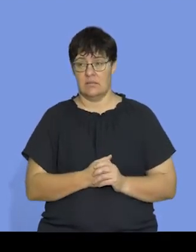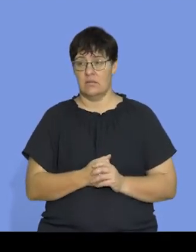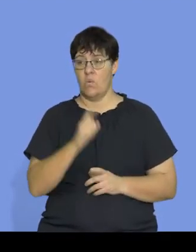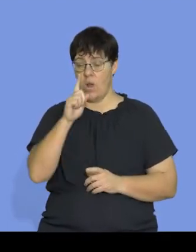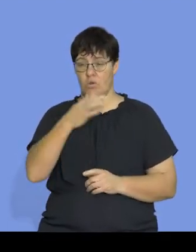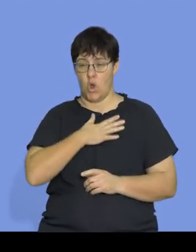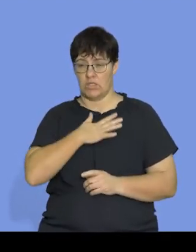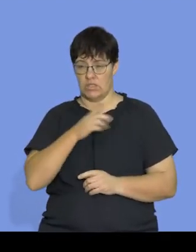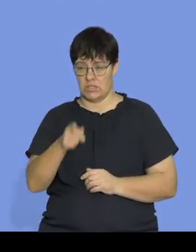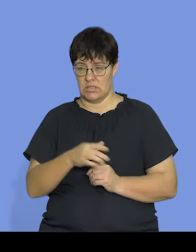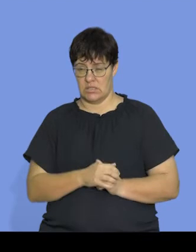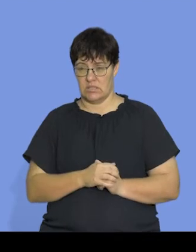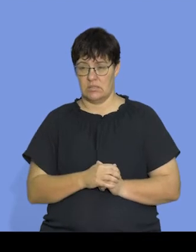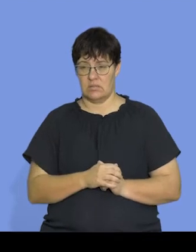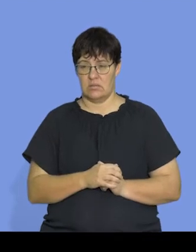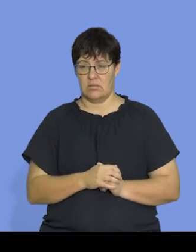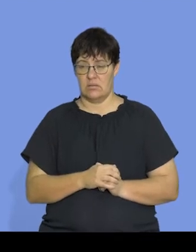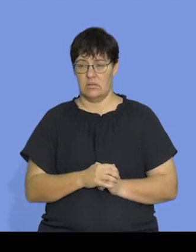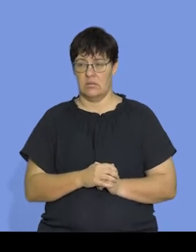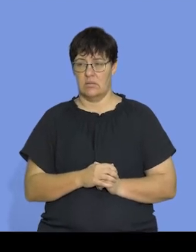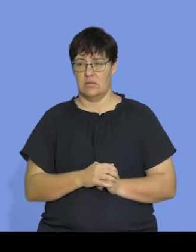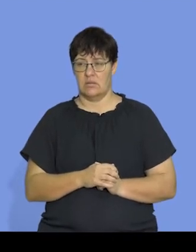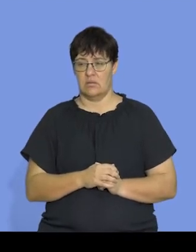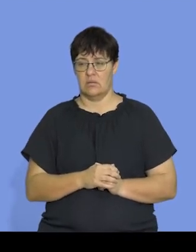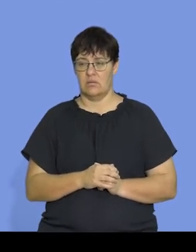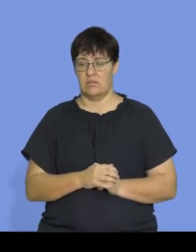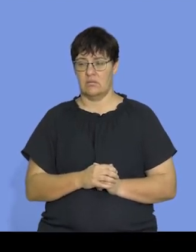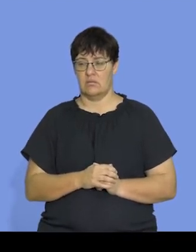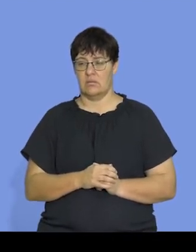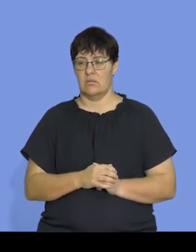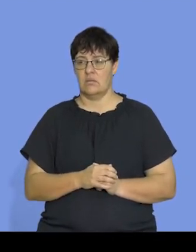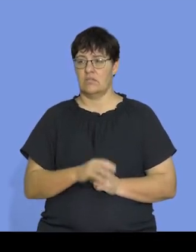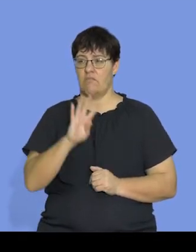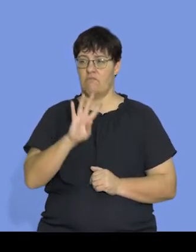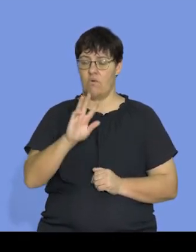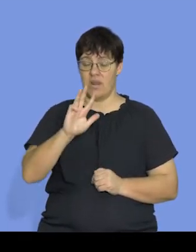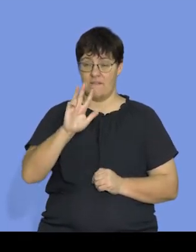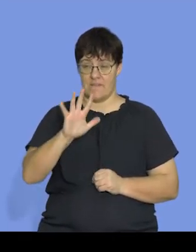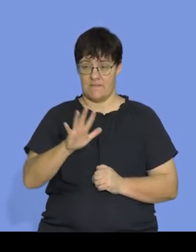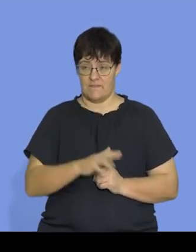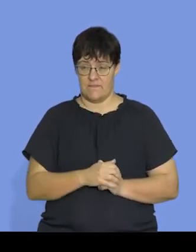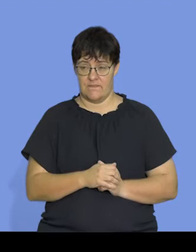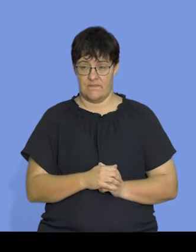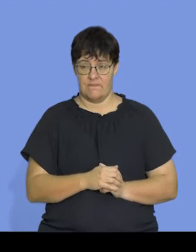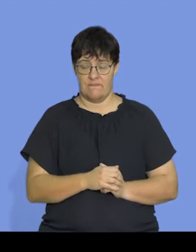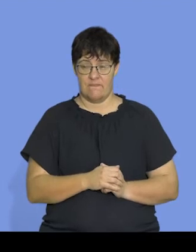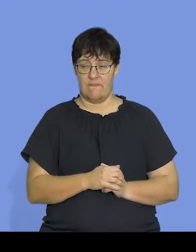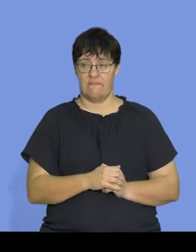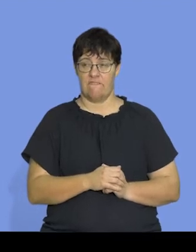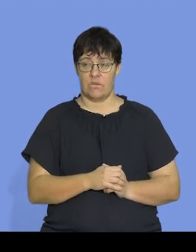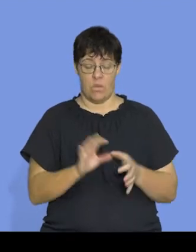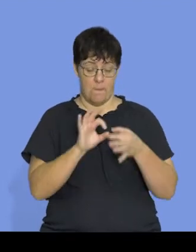which is 1 of that, which is 495, okay? So to break